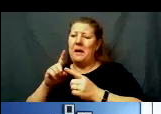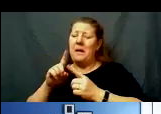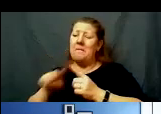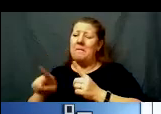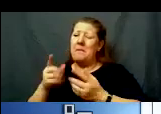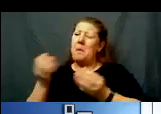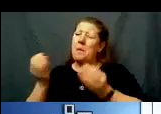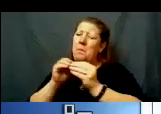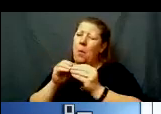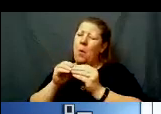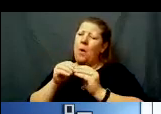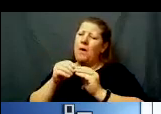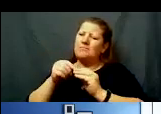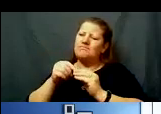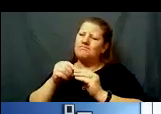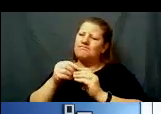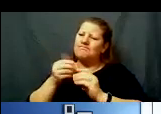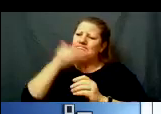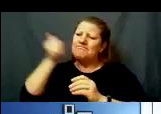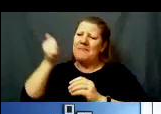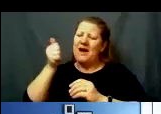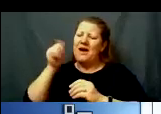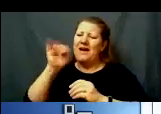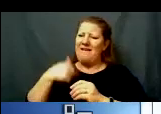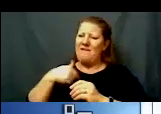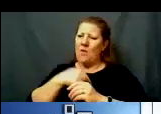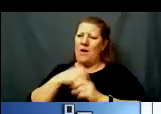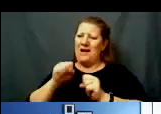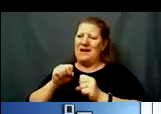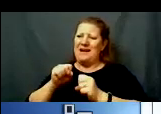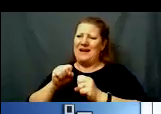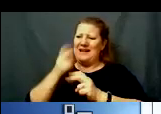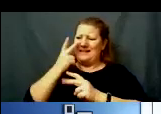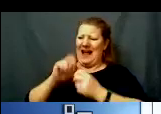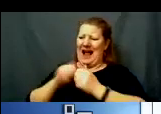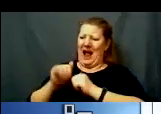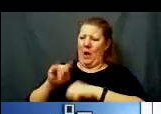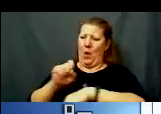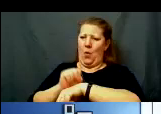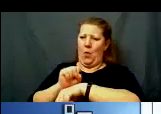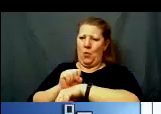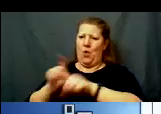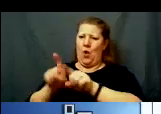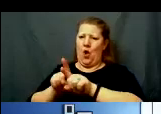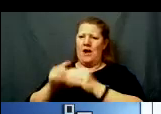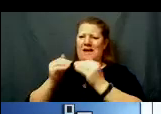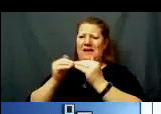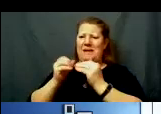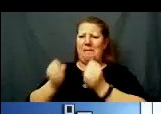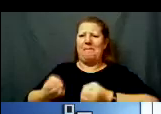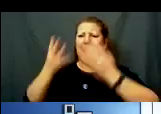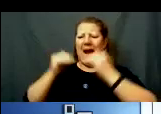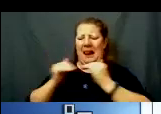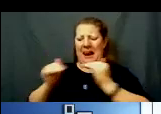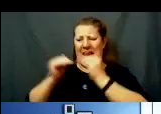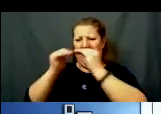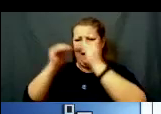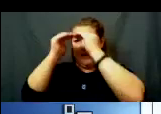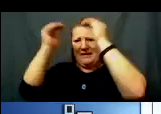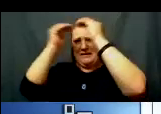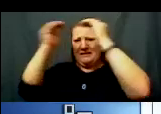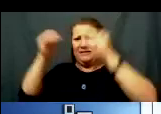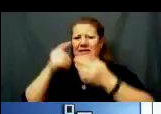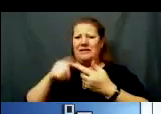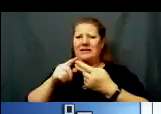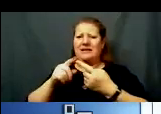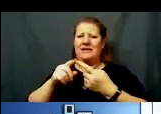understood how this phenomenon really functioned at multiple scales, both geographic or spatial and temporally?